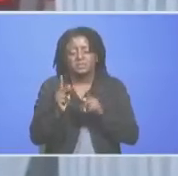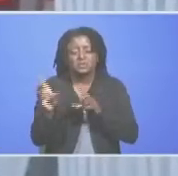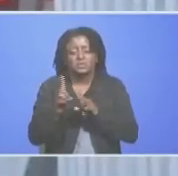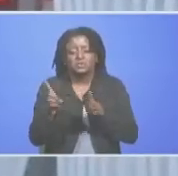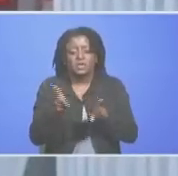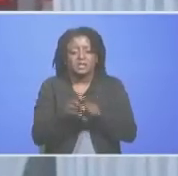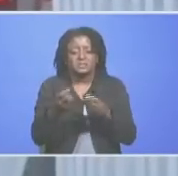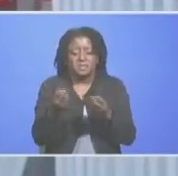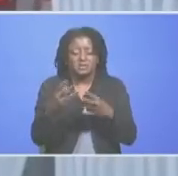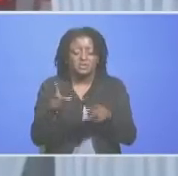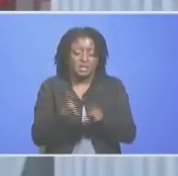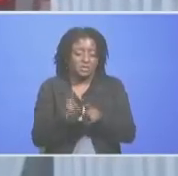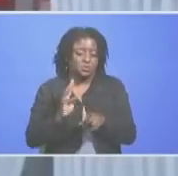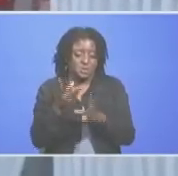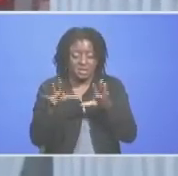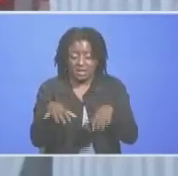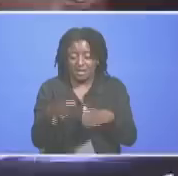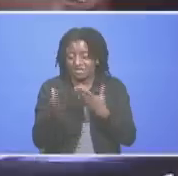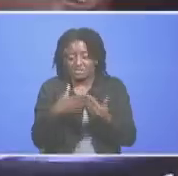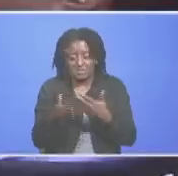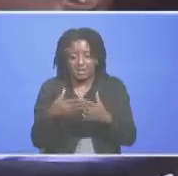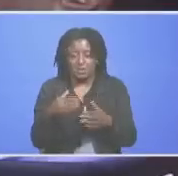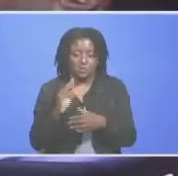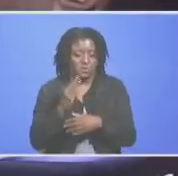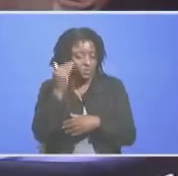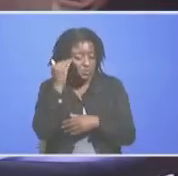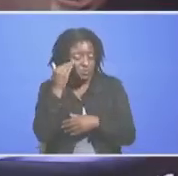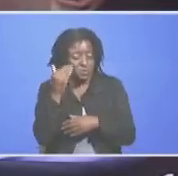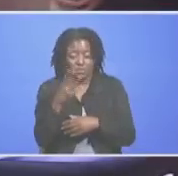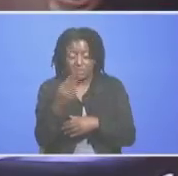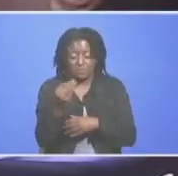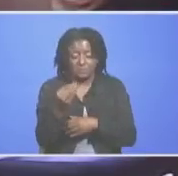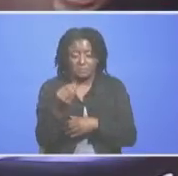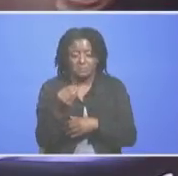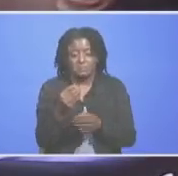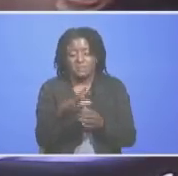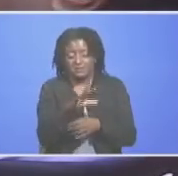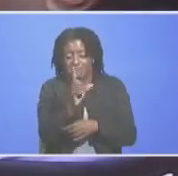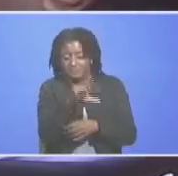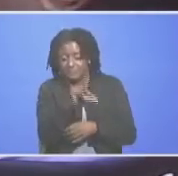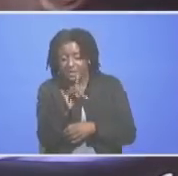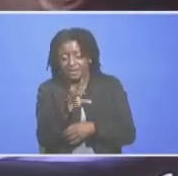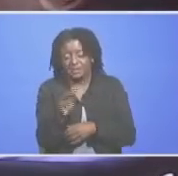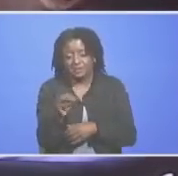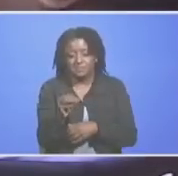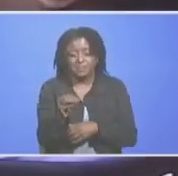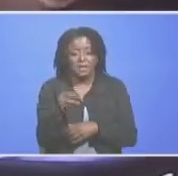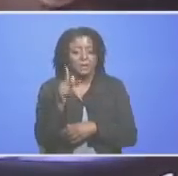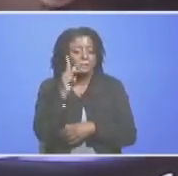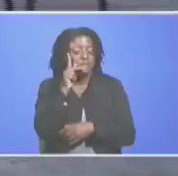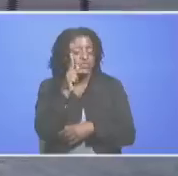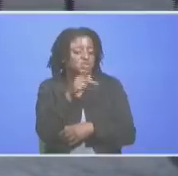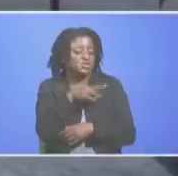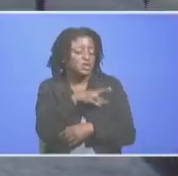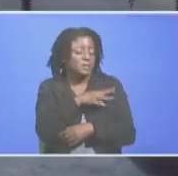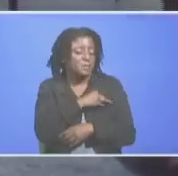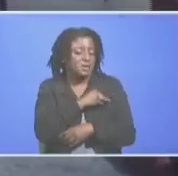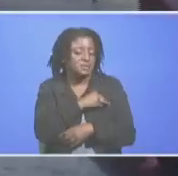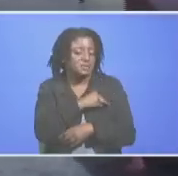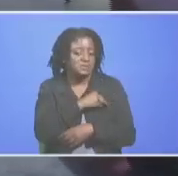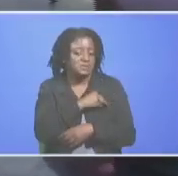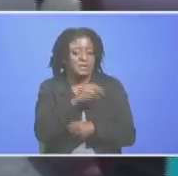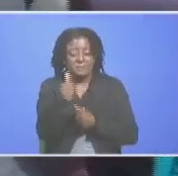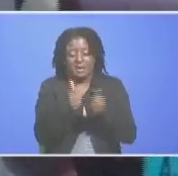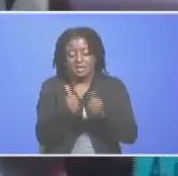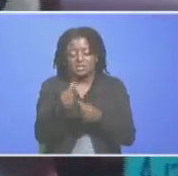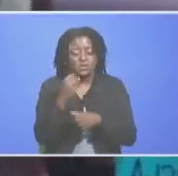who they are, find where they are. Patricia Moxie, who has been managing the home for 9 years, says what Grace Community Church is